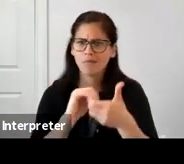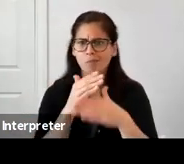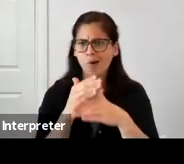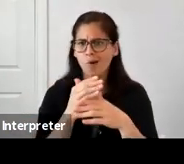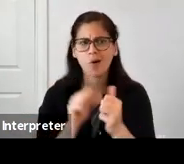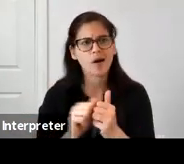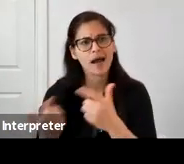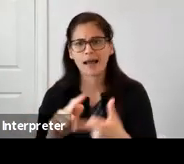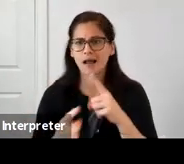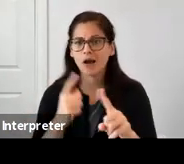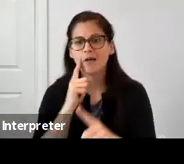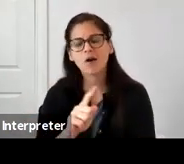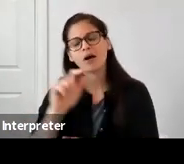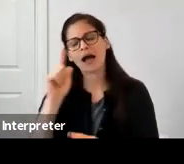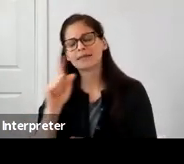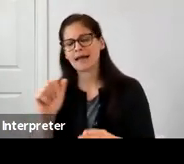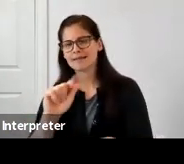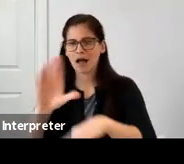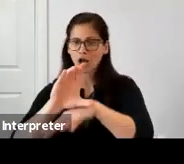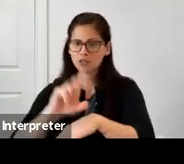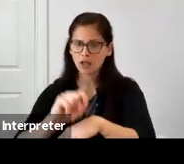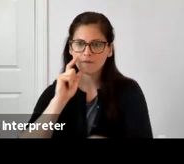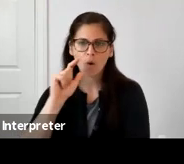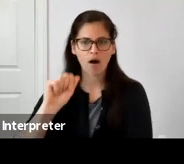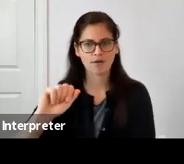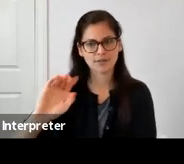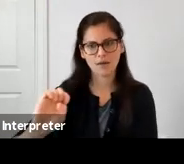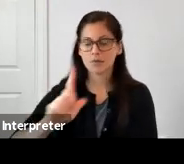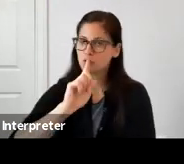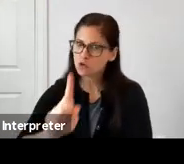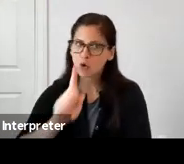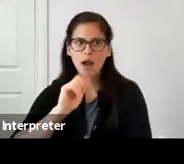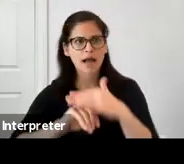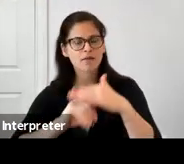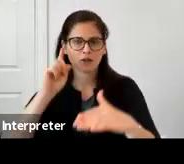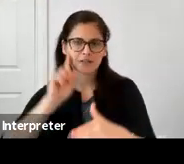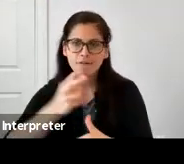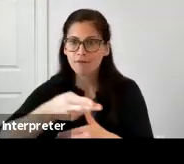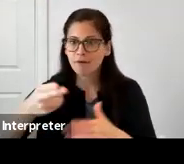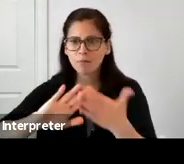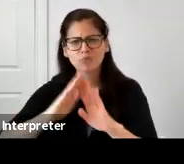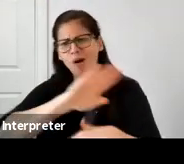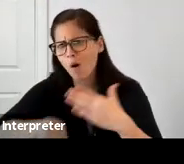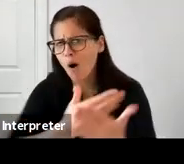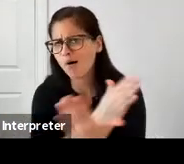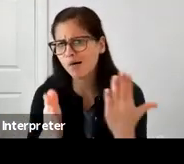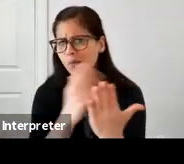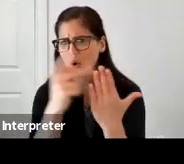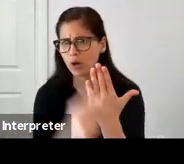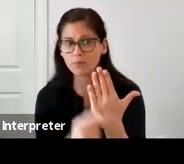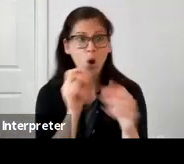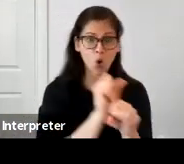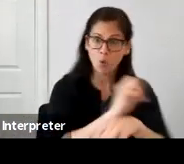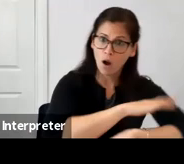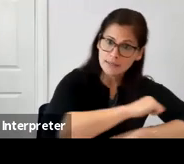ASL consultant for ArtsEmerson, helping to ensure access for the deaf and hard of hearing community in all our programs. From the work on stage